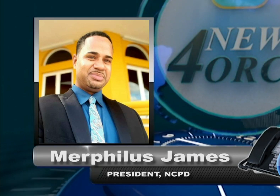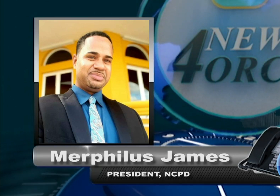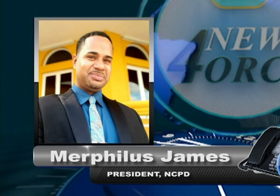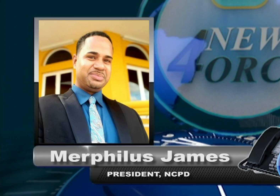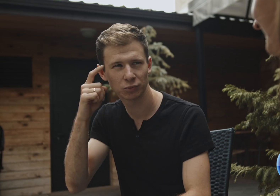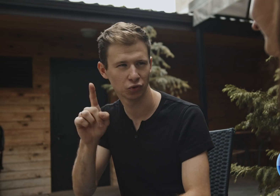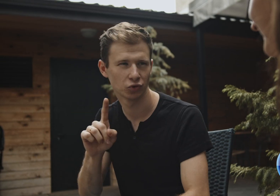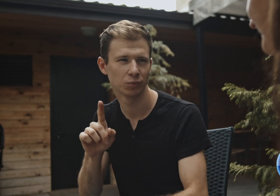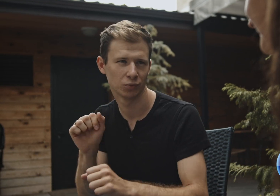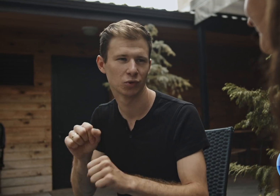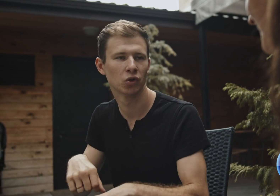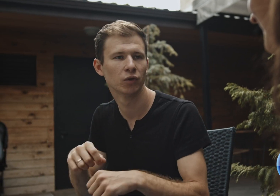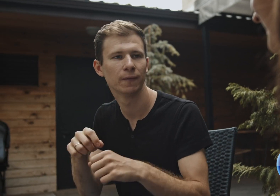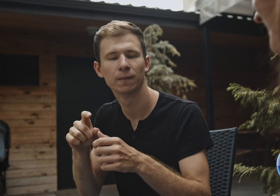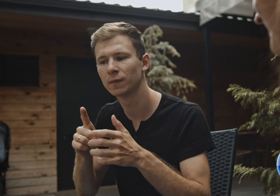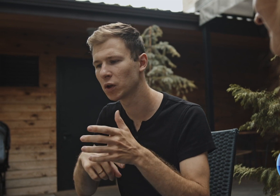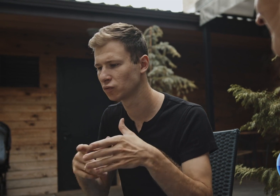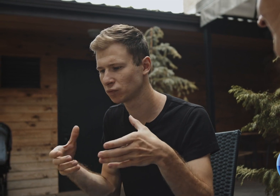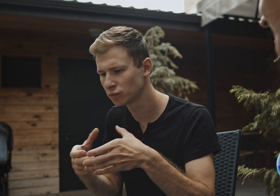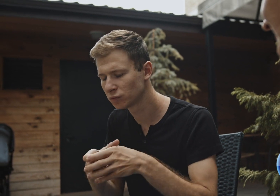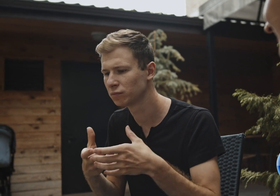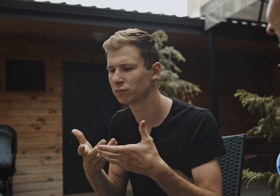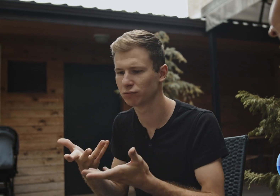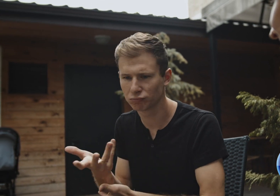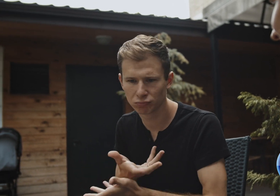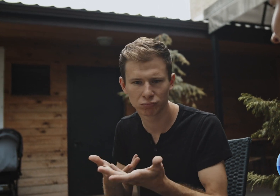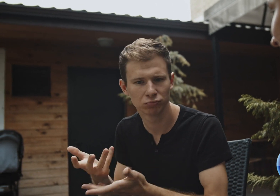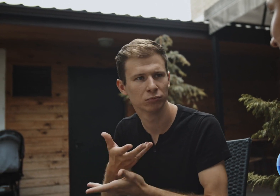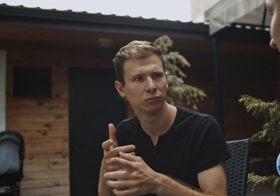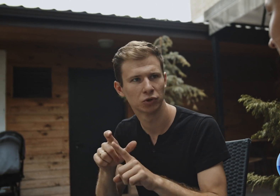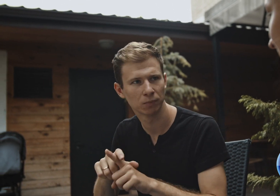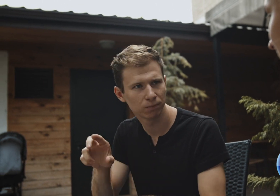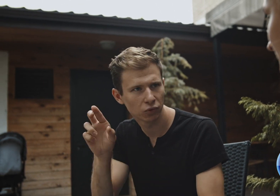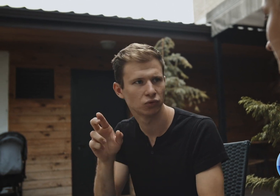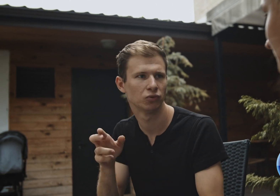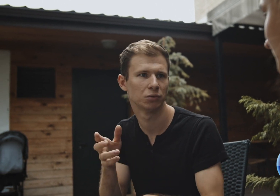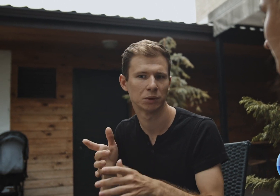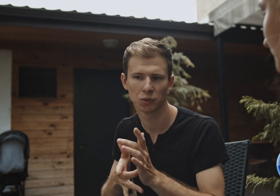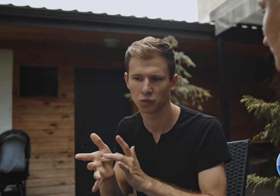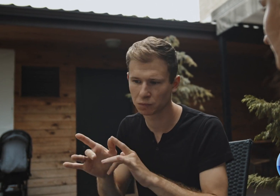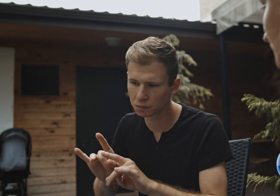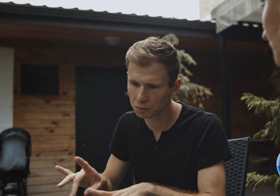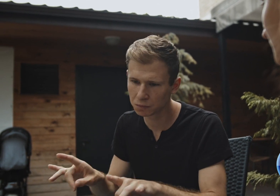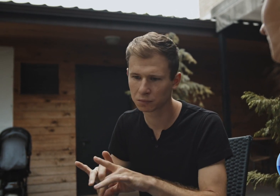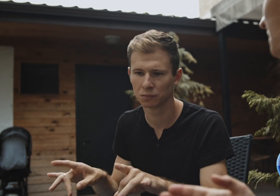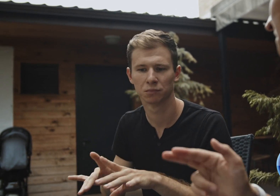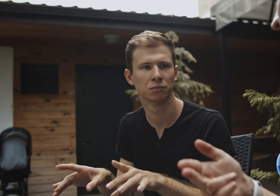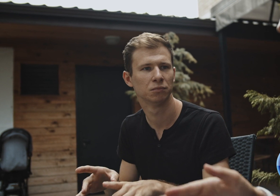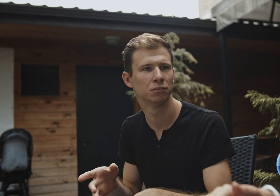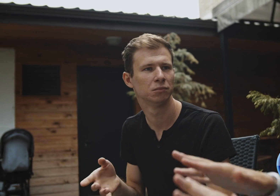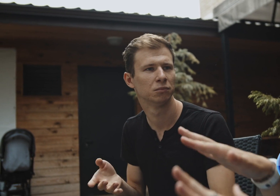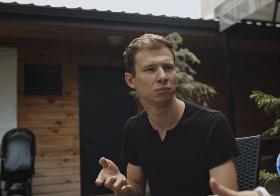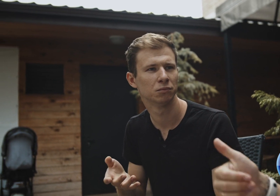basic needs. The National Council has called for sign language interpreters to be included in all manner